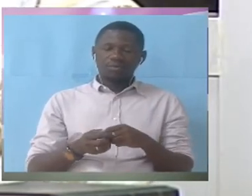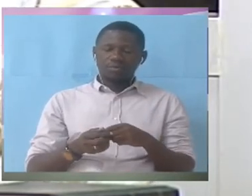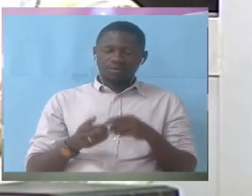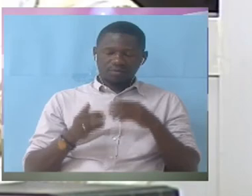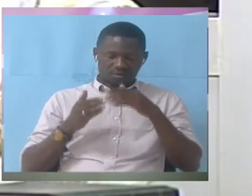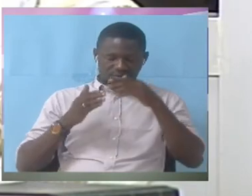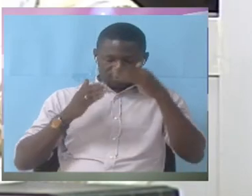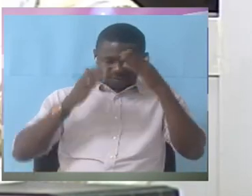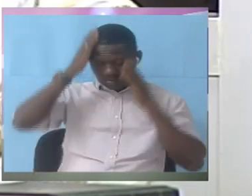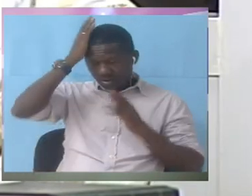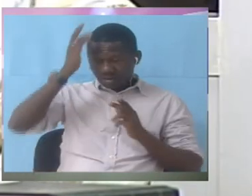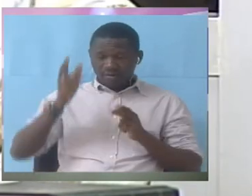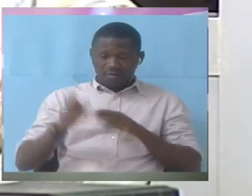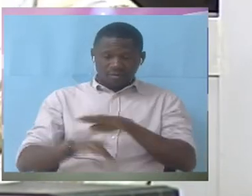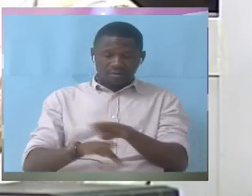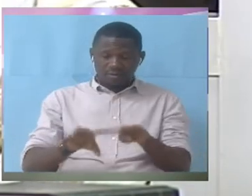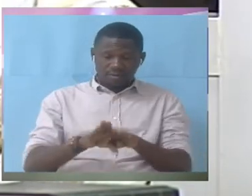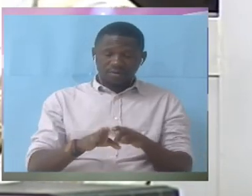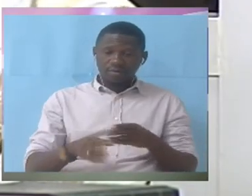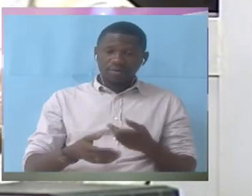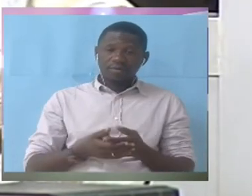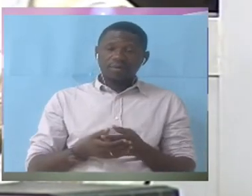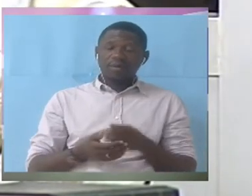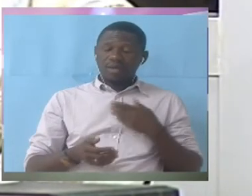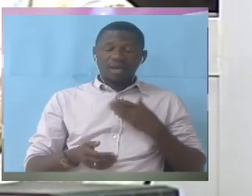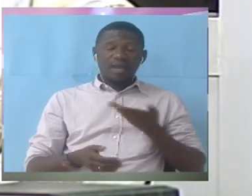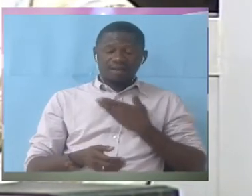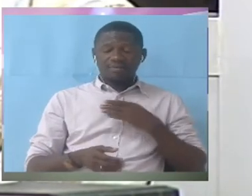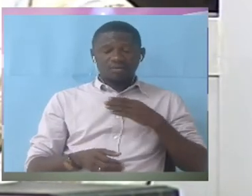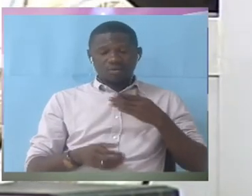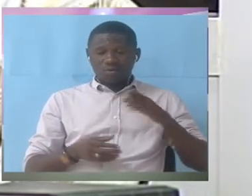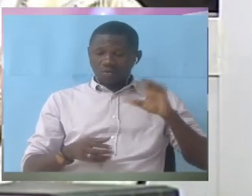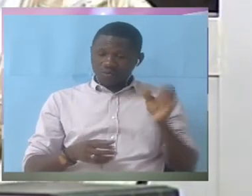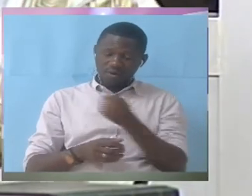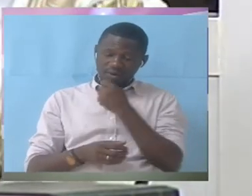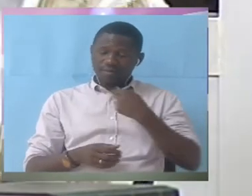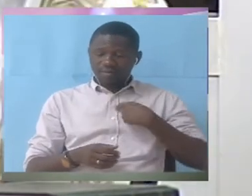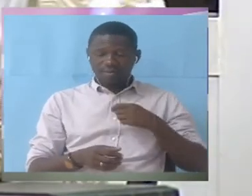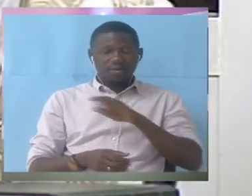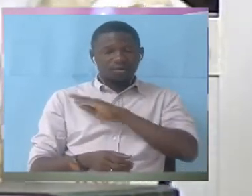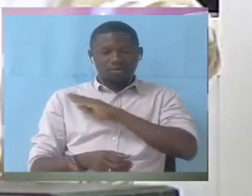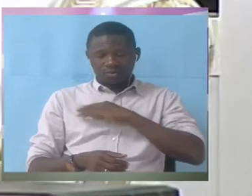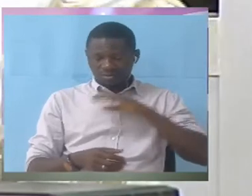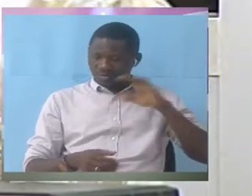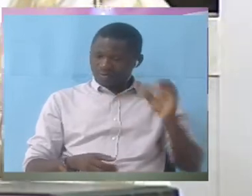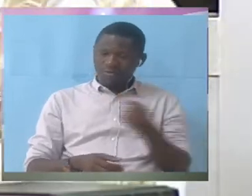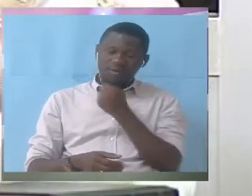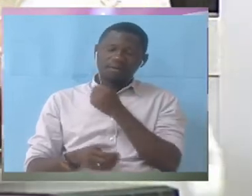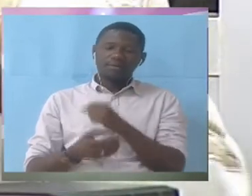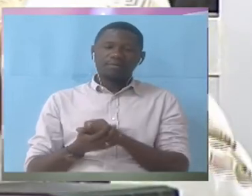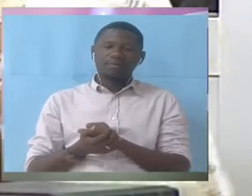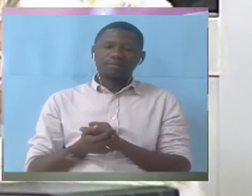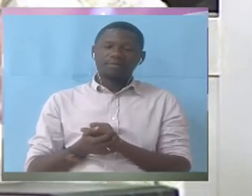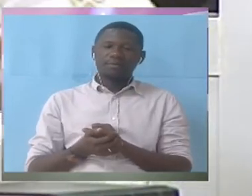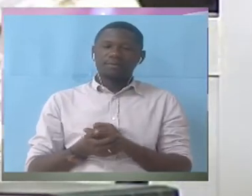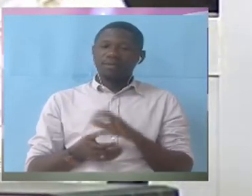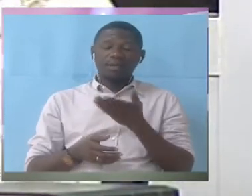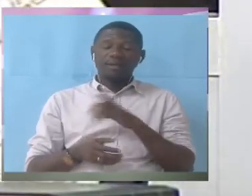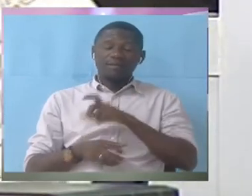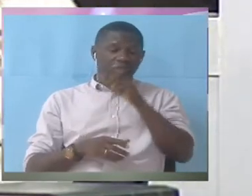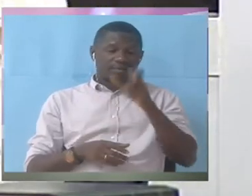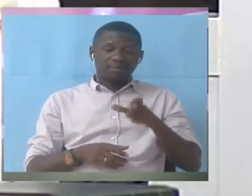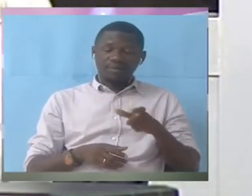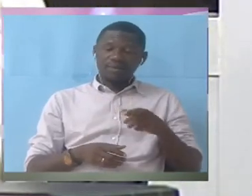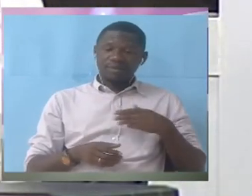ci ton xex la ñekko. He had to win and I also had to win. Man mom dafa wara gagner, man tamit dama warona gagner. And everybody in our